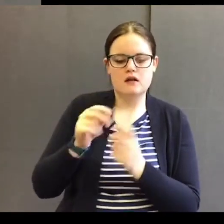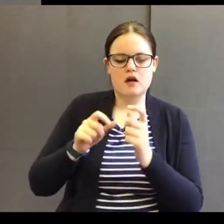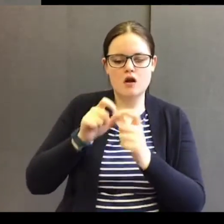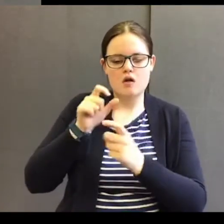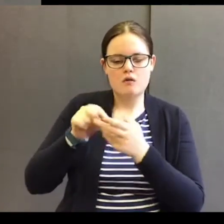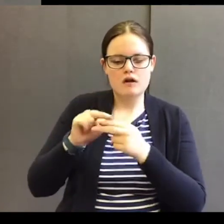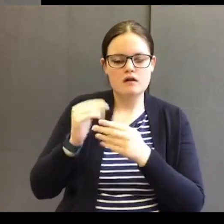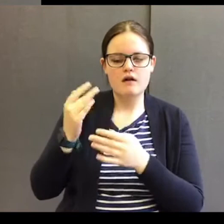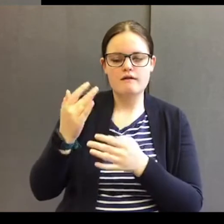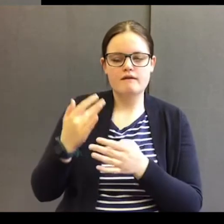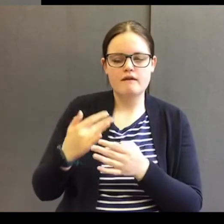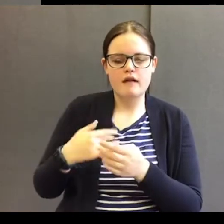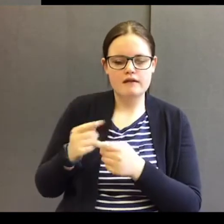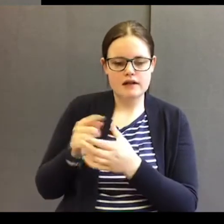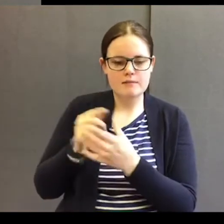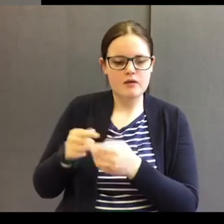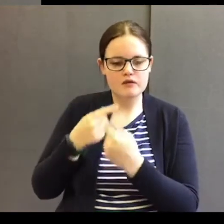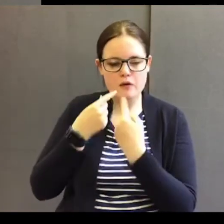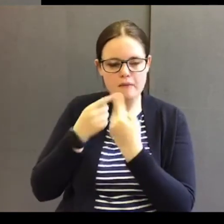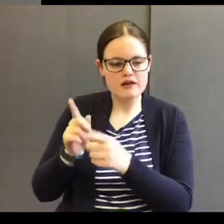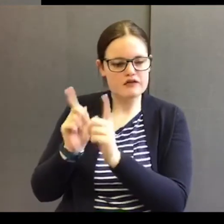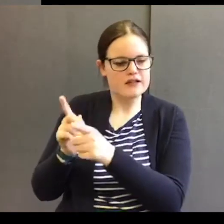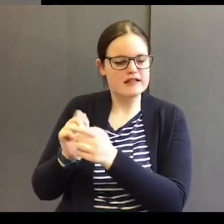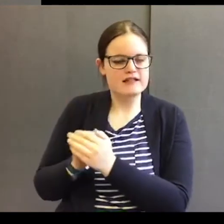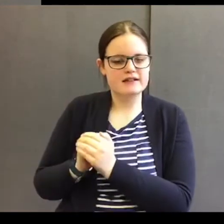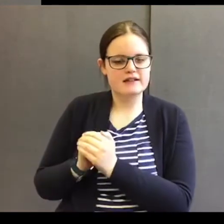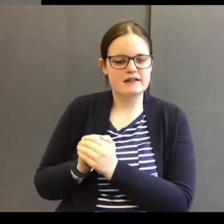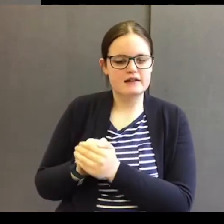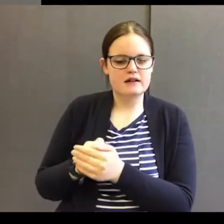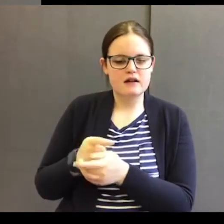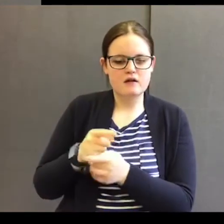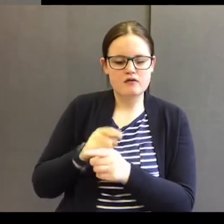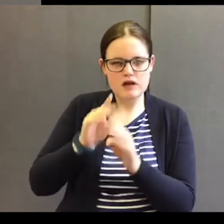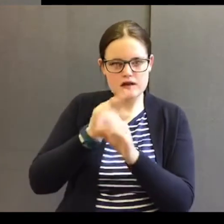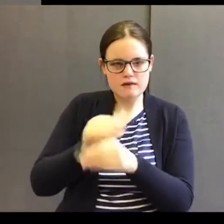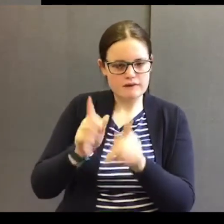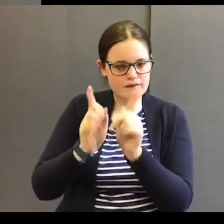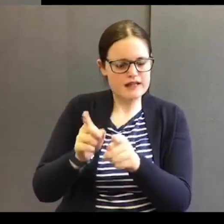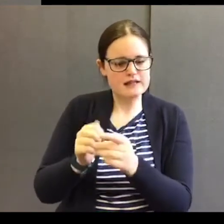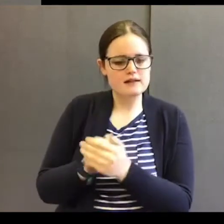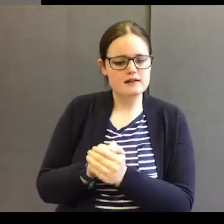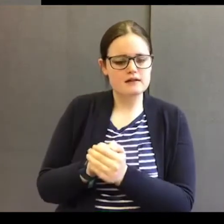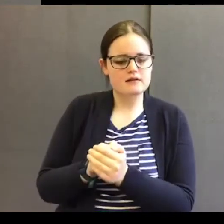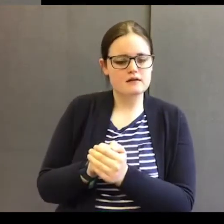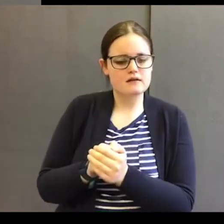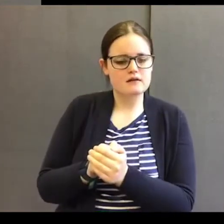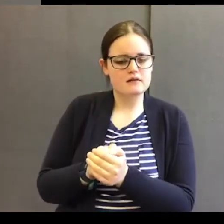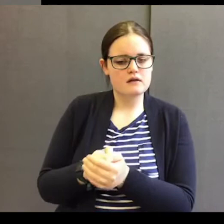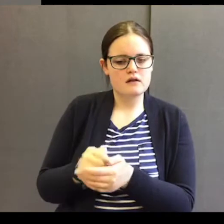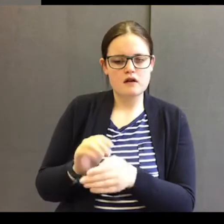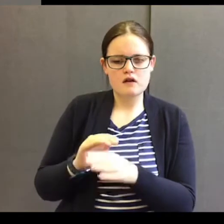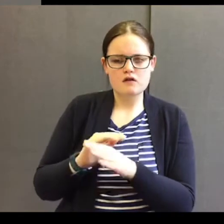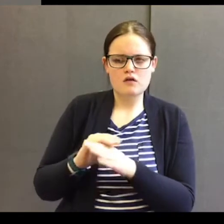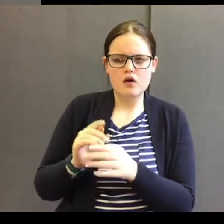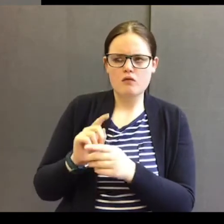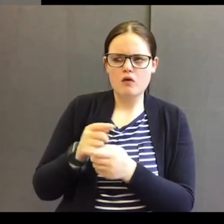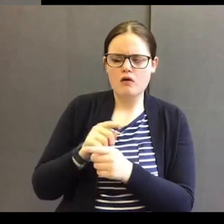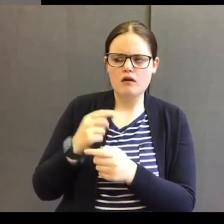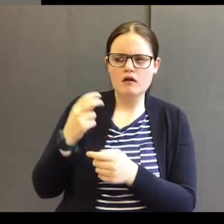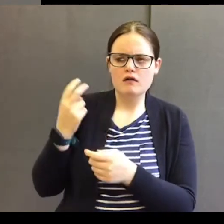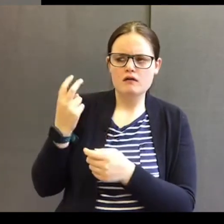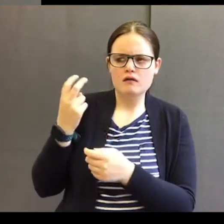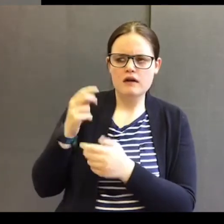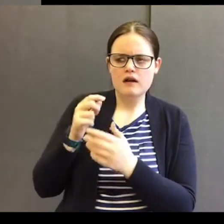speak the words of life. That's what we declare. That's